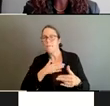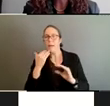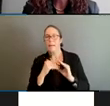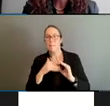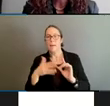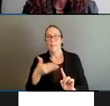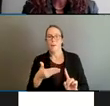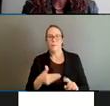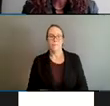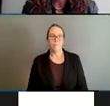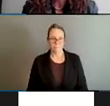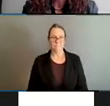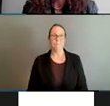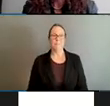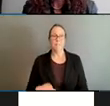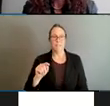address.